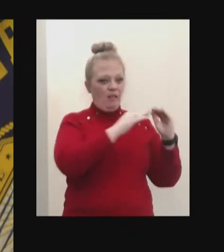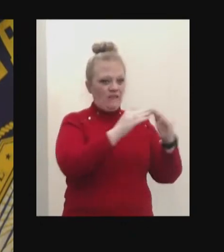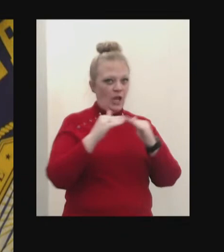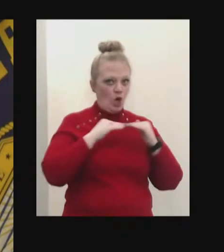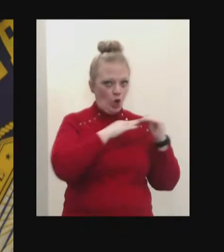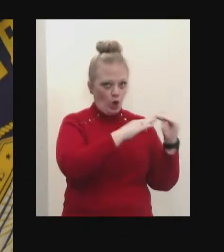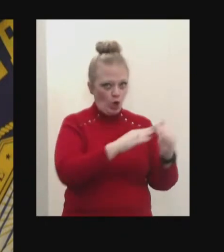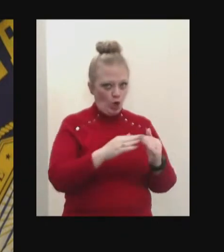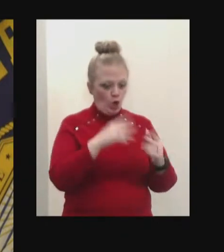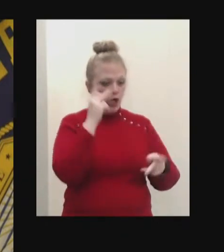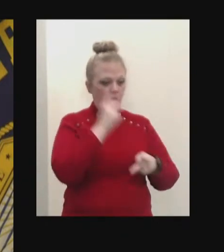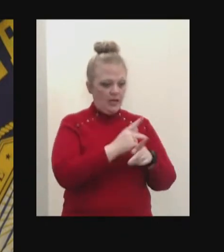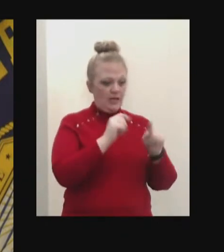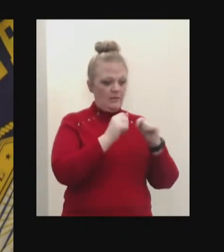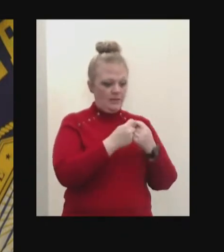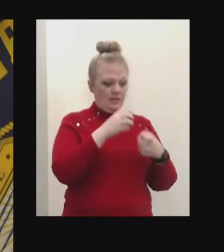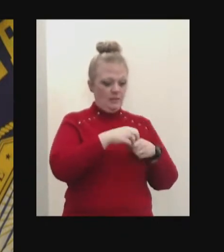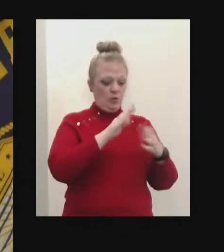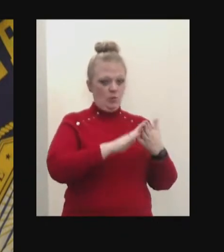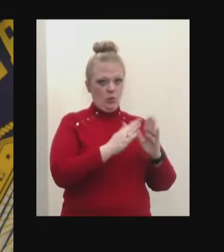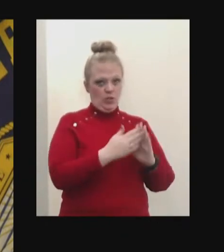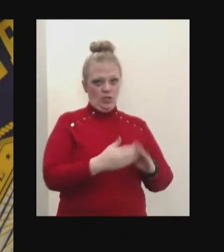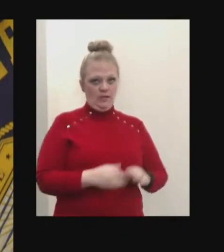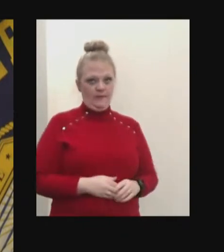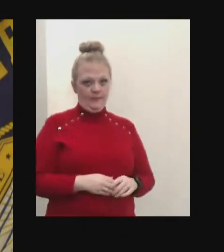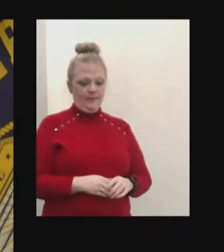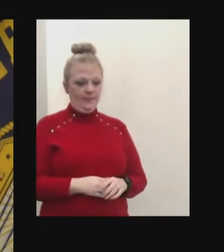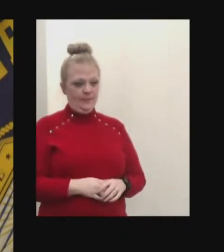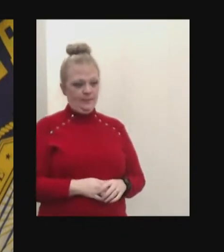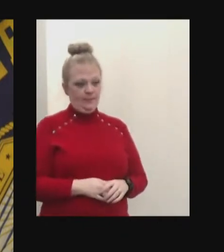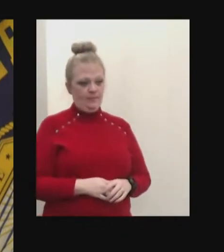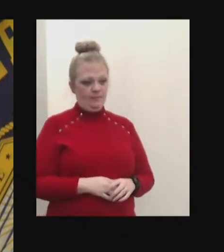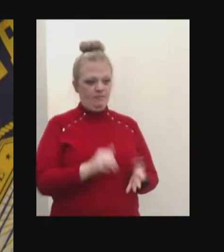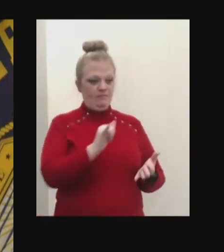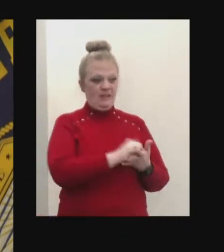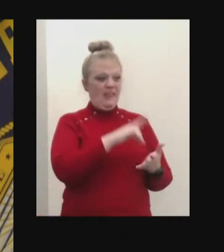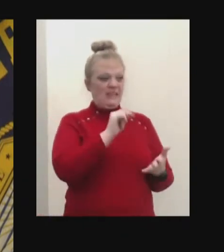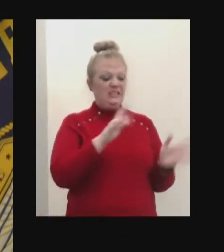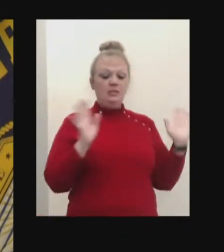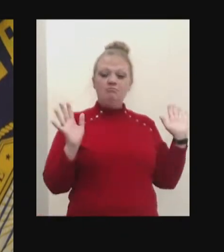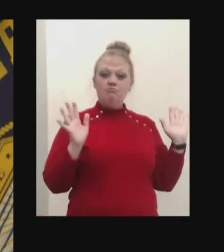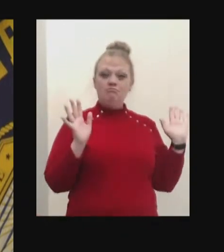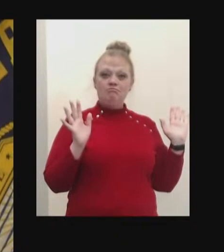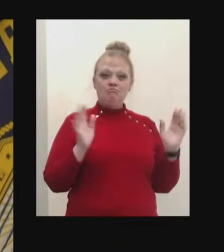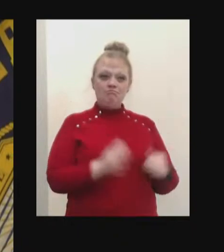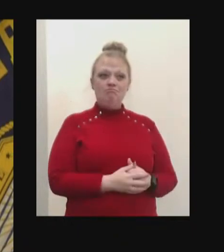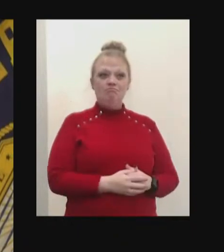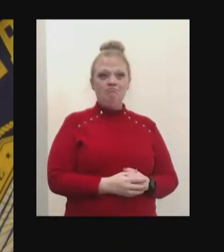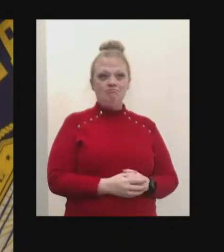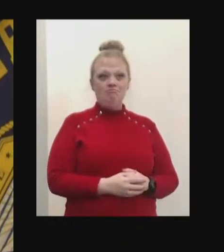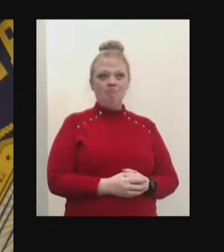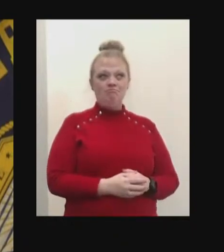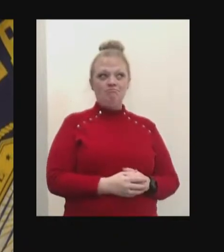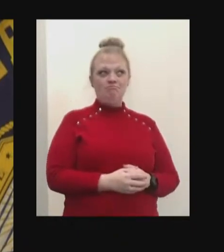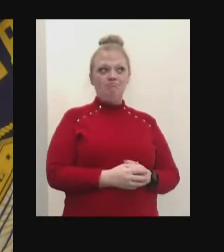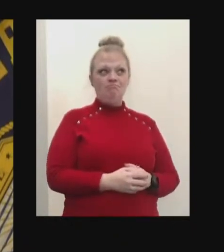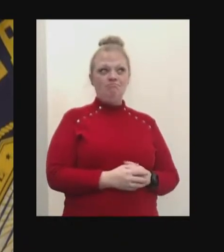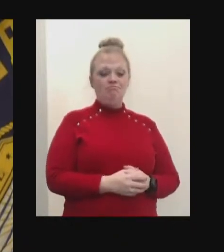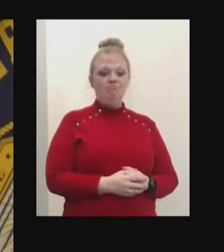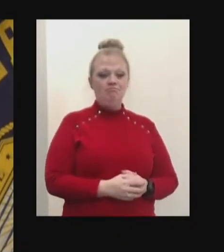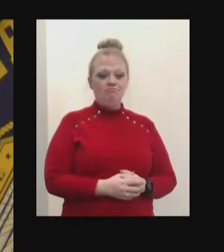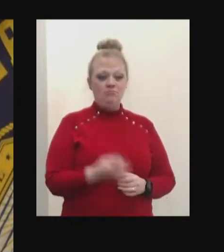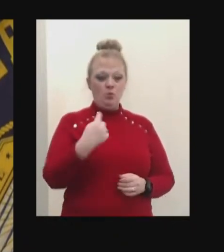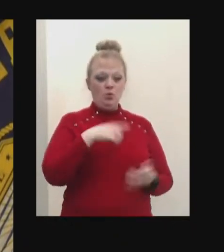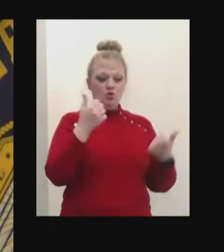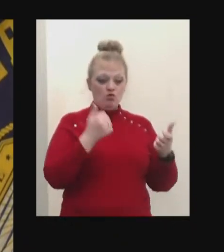the team in our community, and that's about all I'm going to say. We are trying to get a